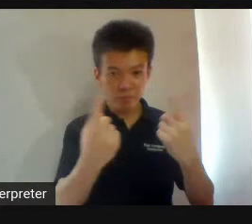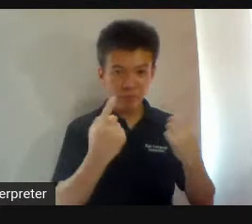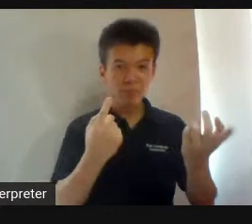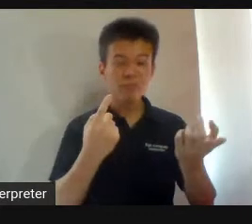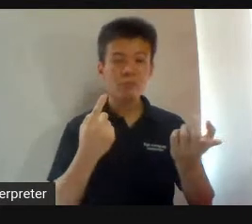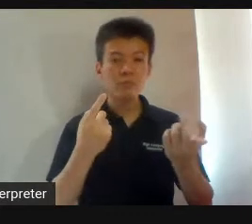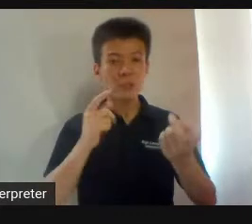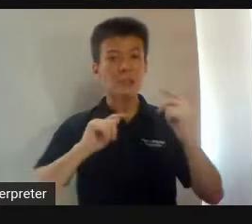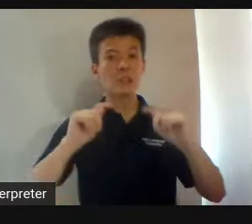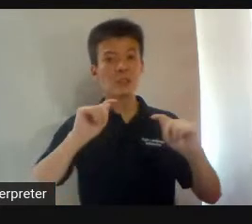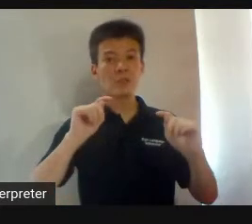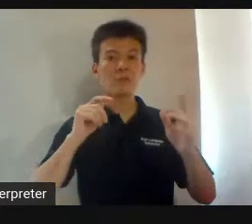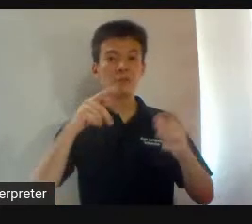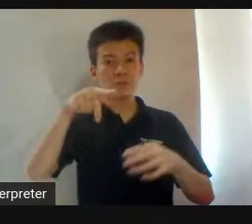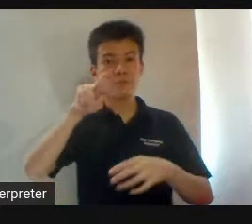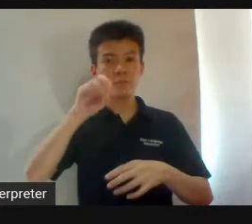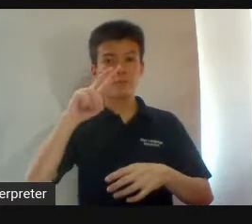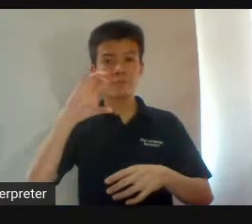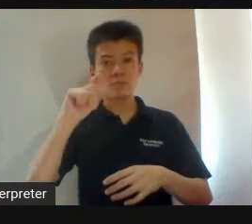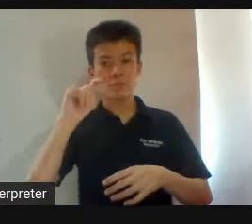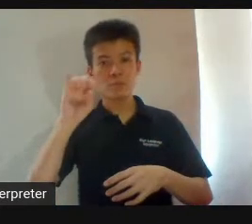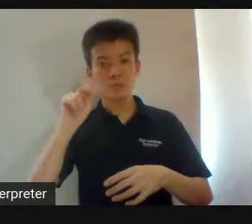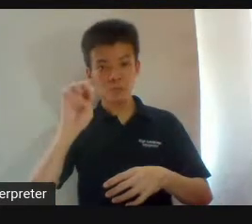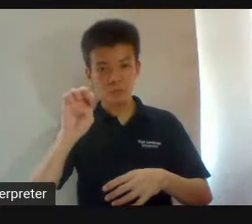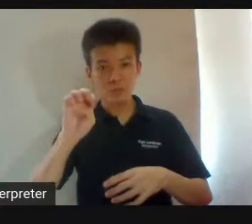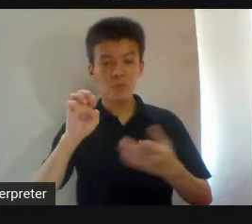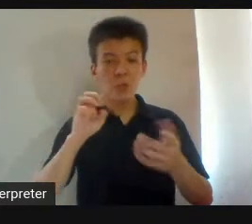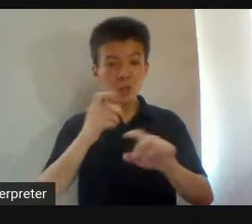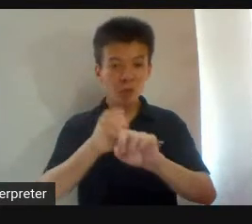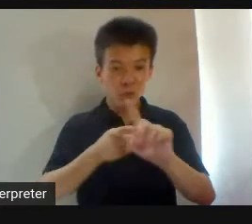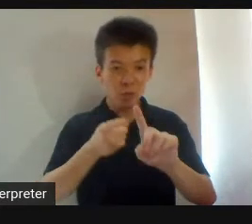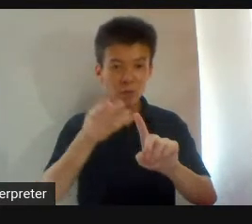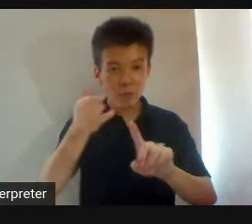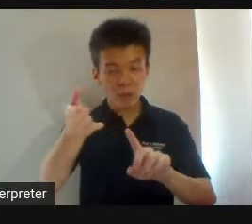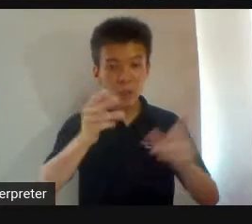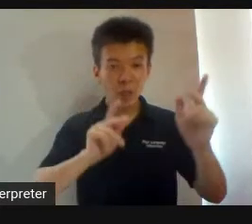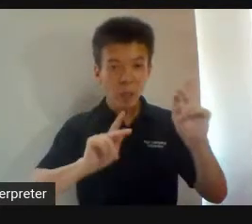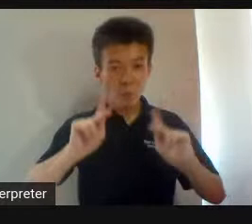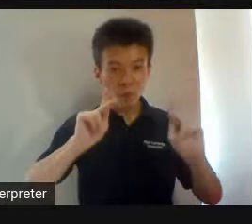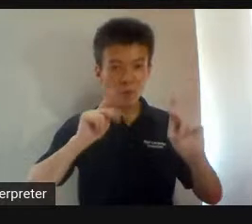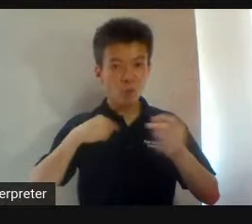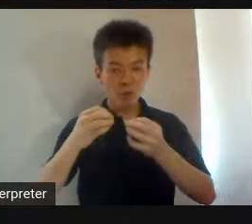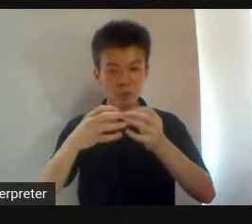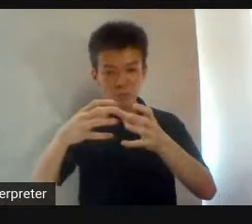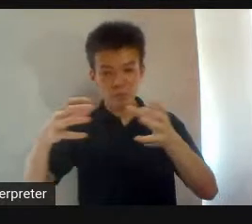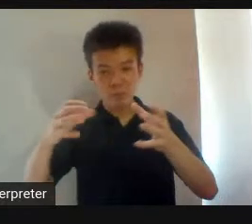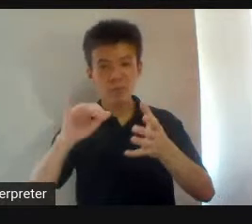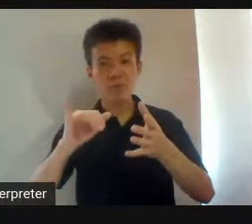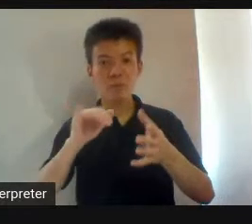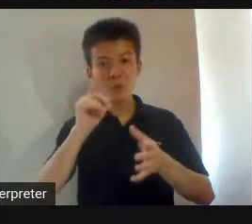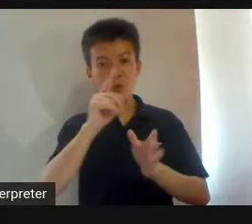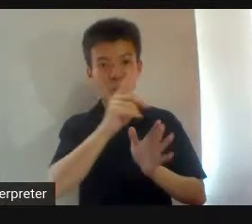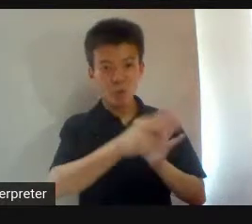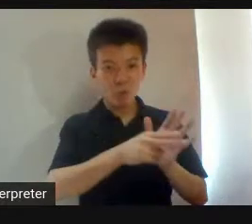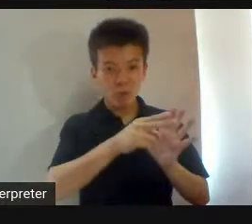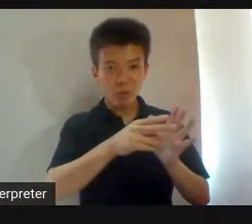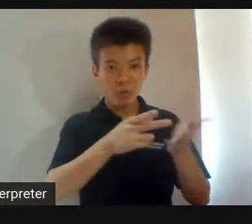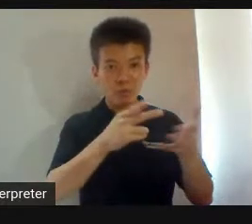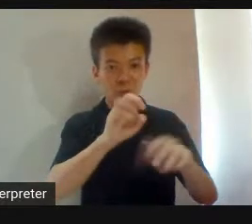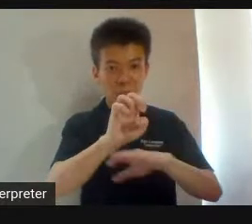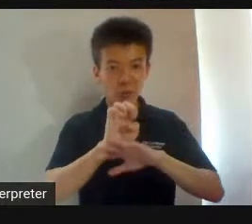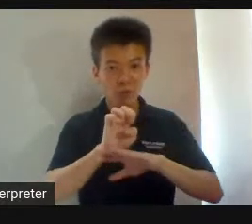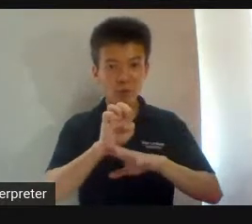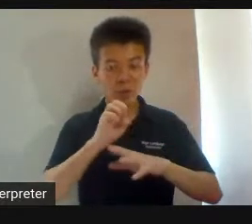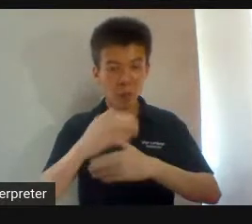is provocation as well. And eventually from that performance, we grew it into a four-hour engagement